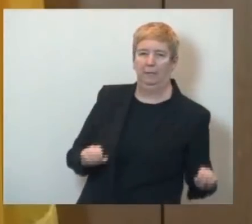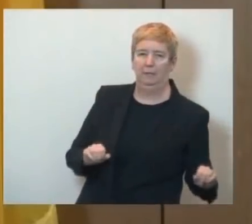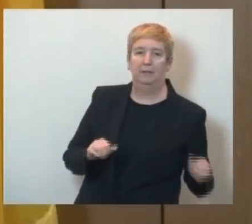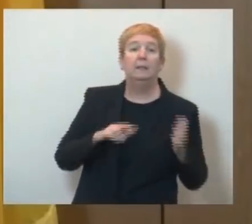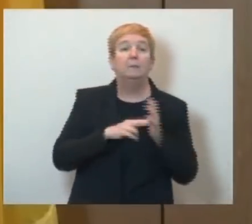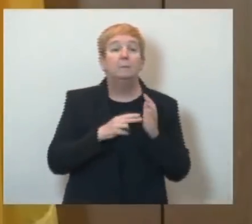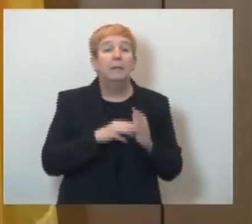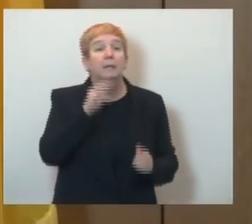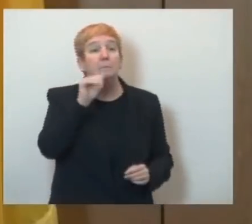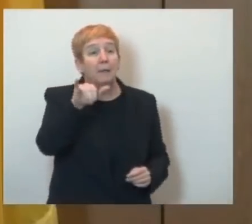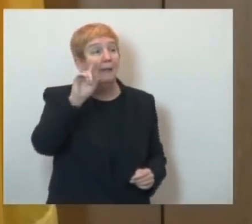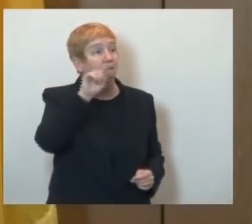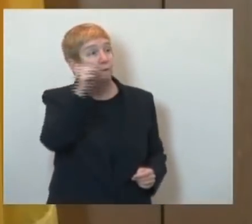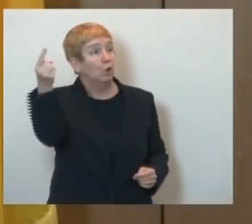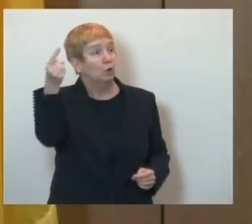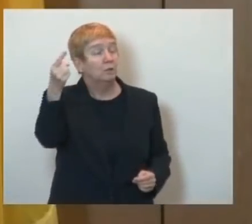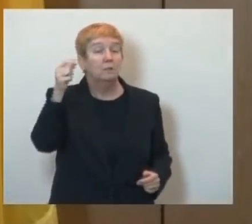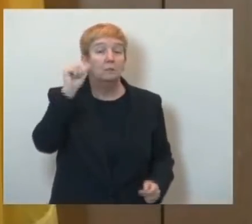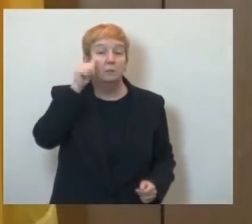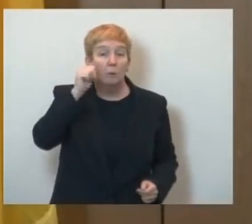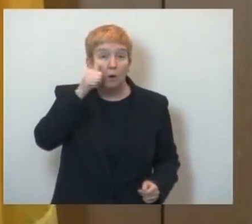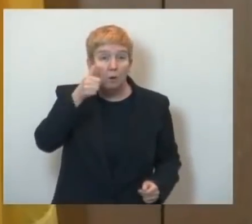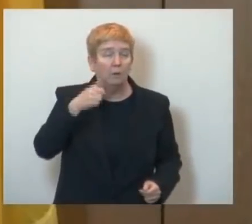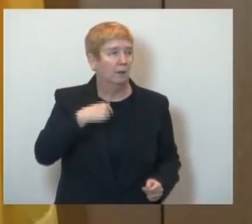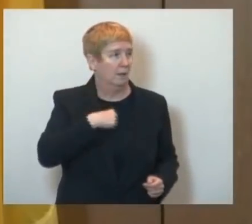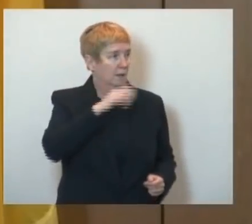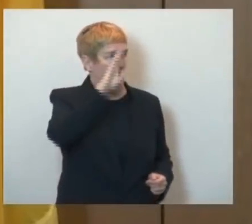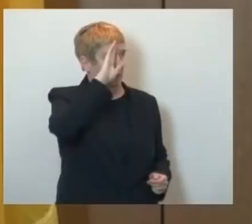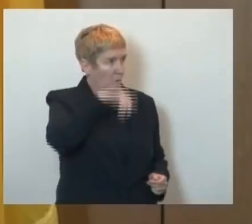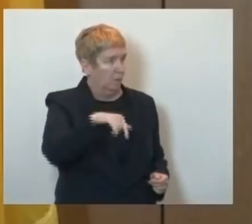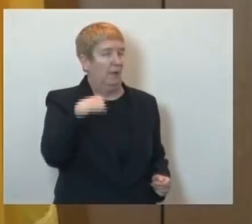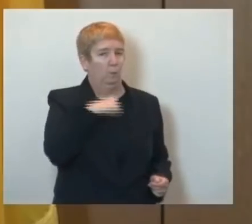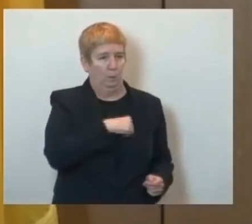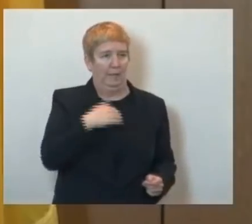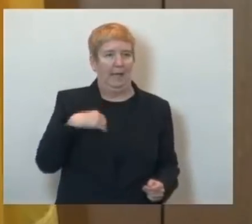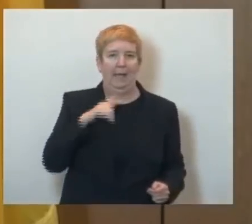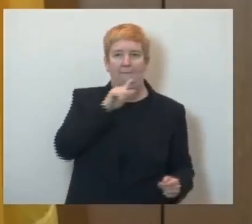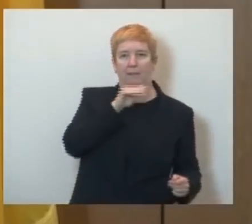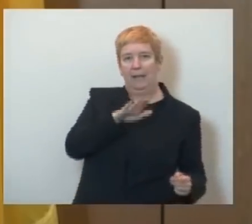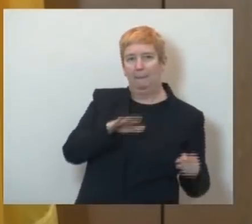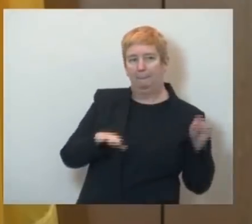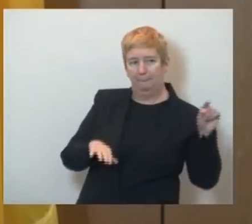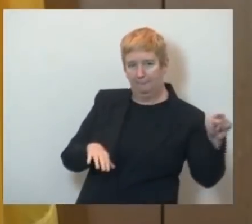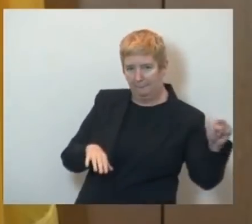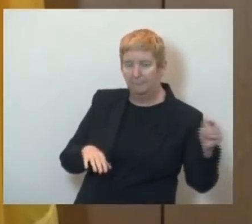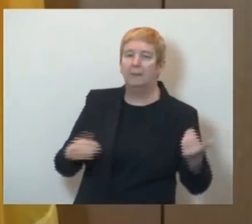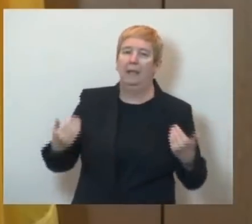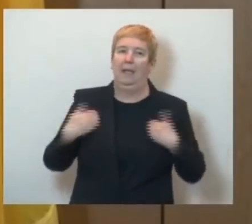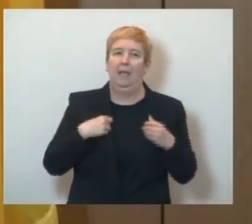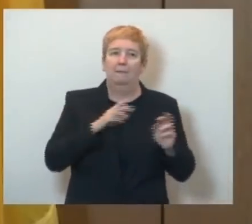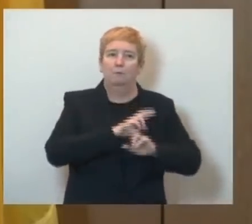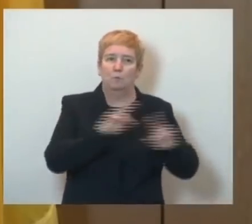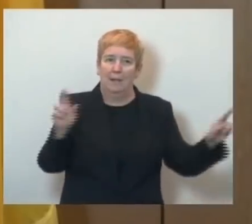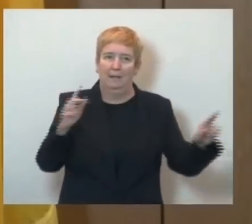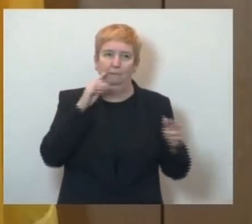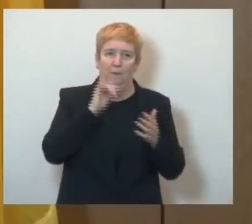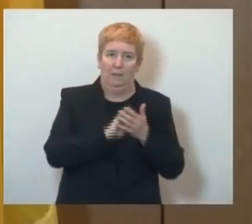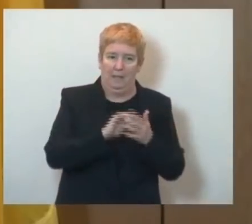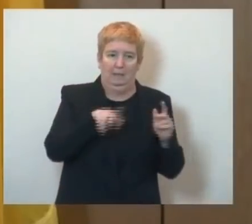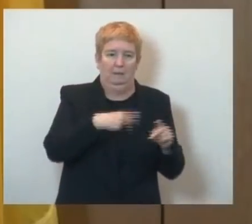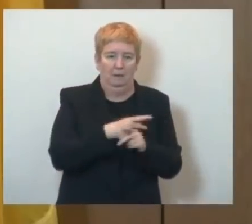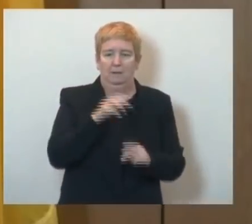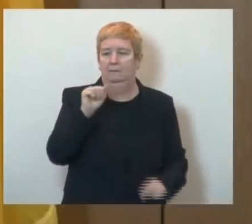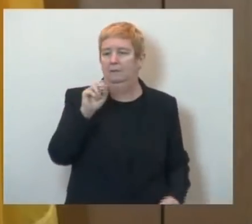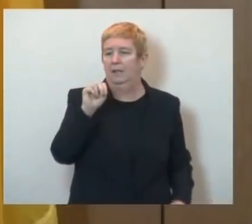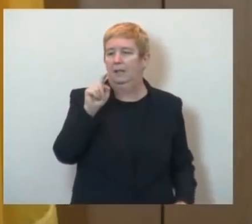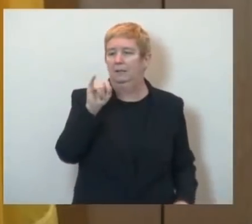1st, tomorrow, I know that we've got a laboratory that will have access to that testing